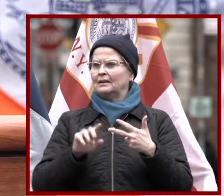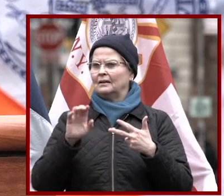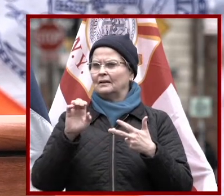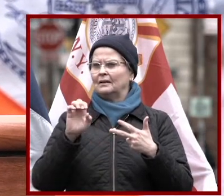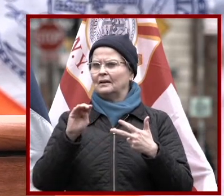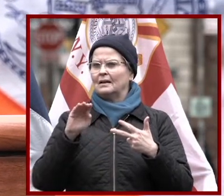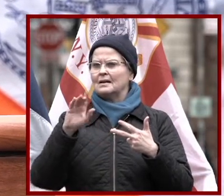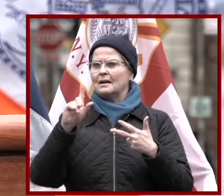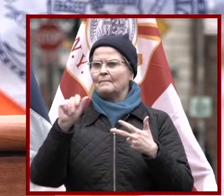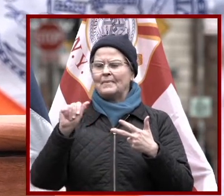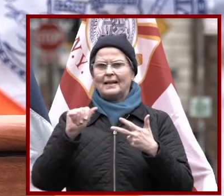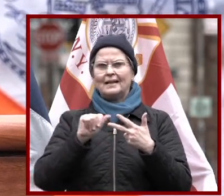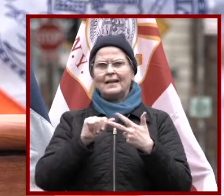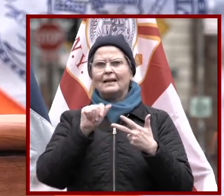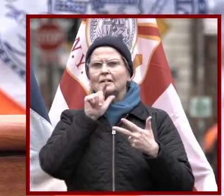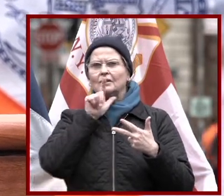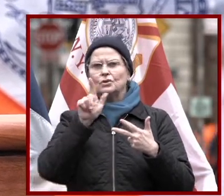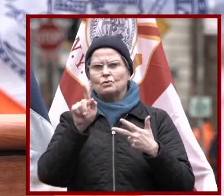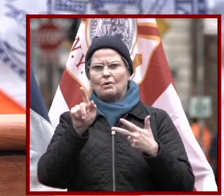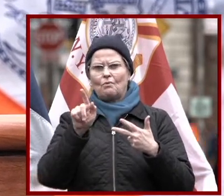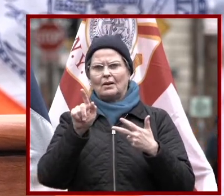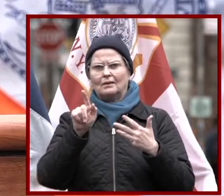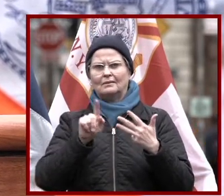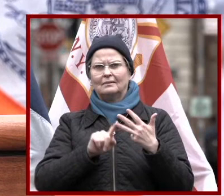Emilia Prato, she was 21.